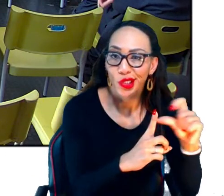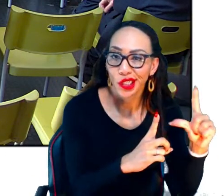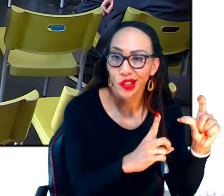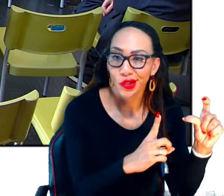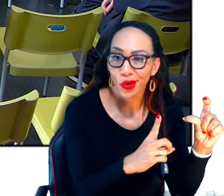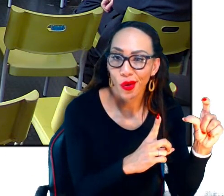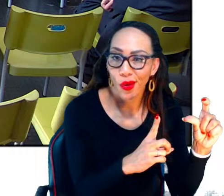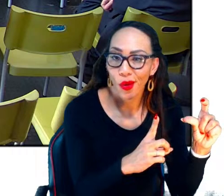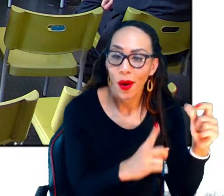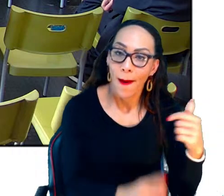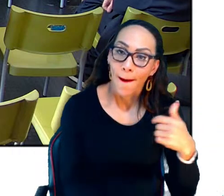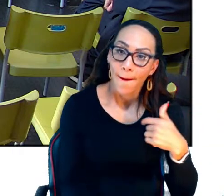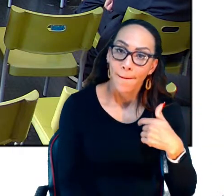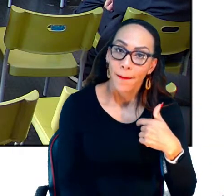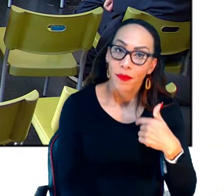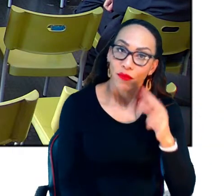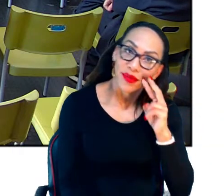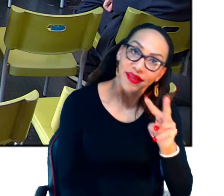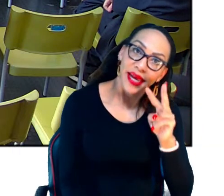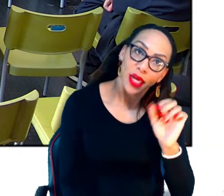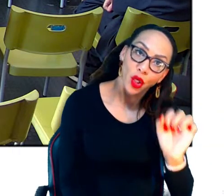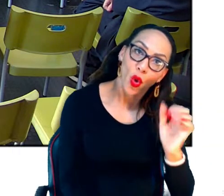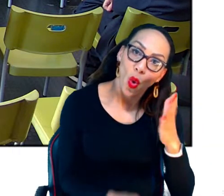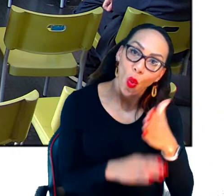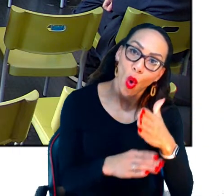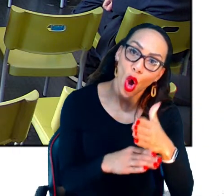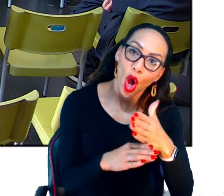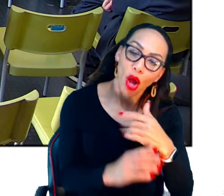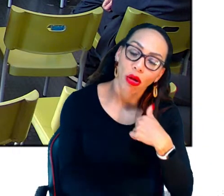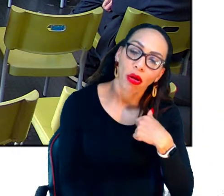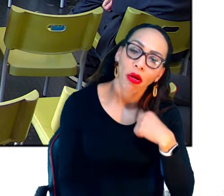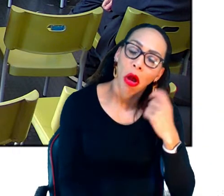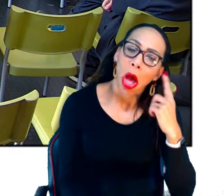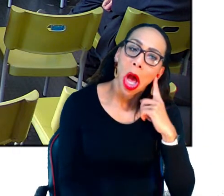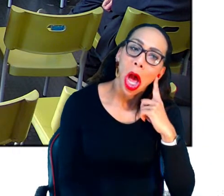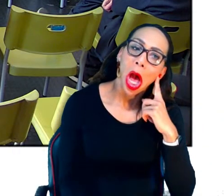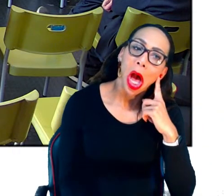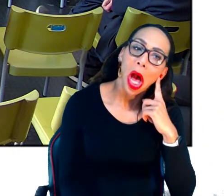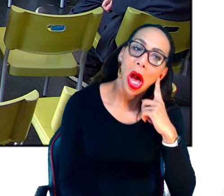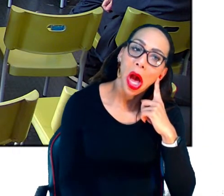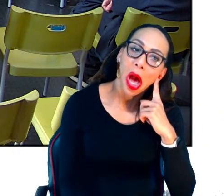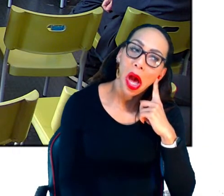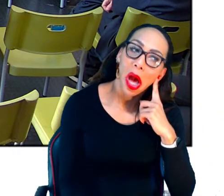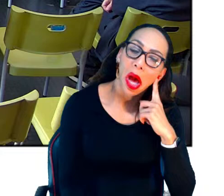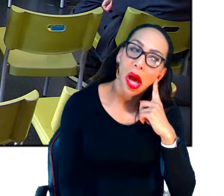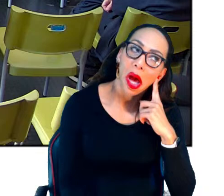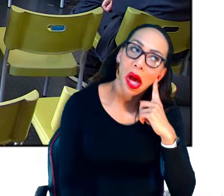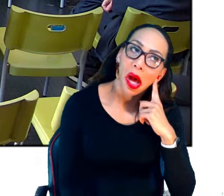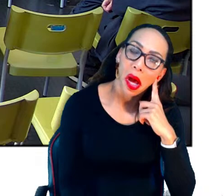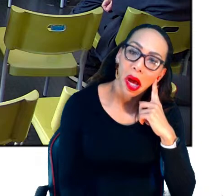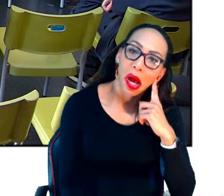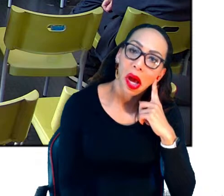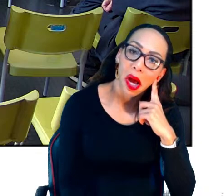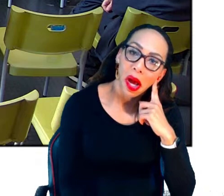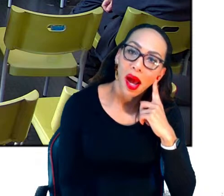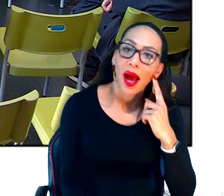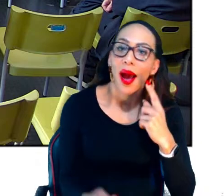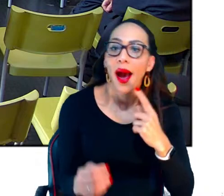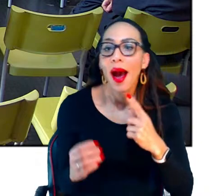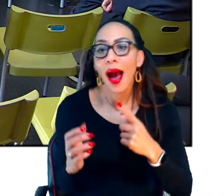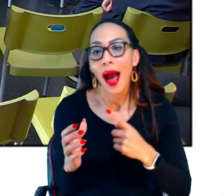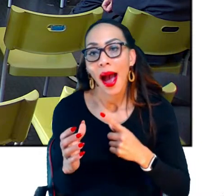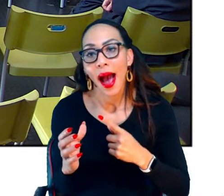question from viewing your work that I've kind of found from making mine is that I guess analog has been around